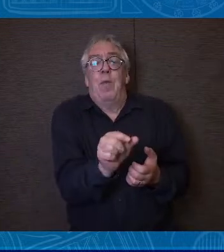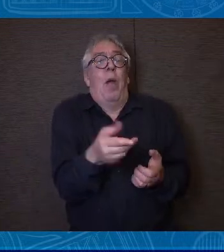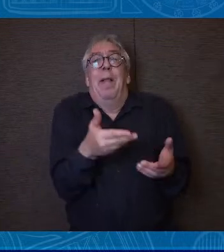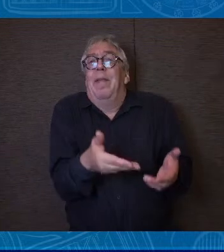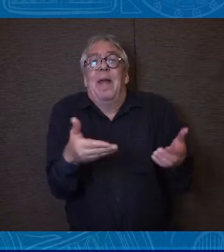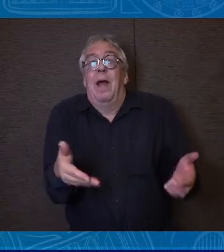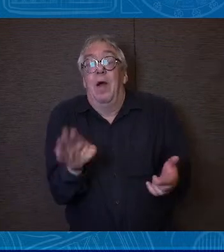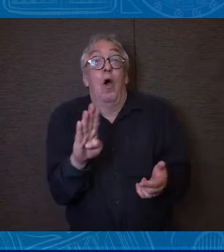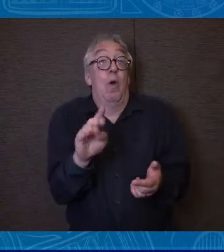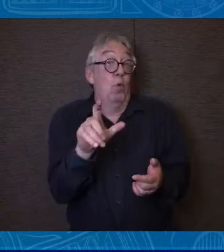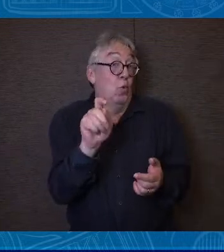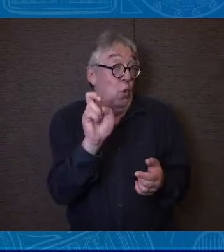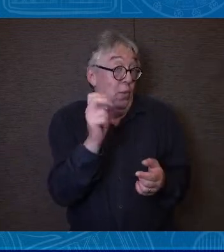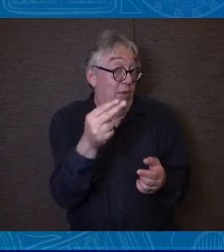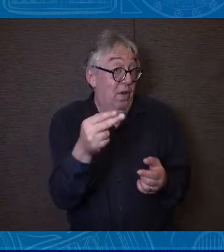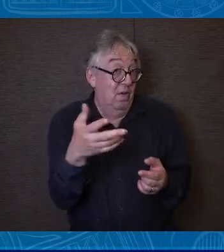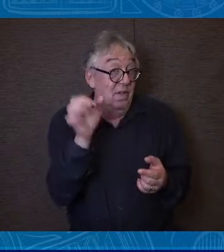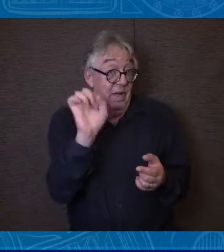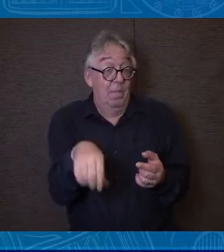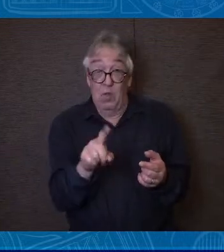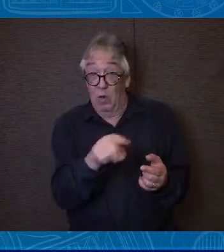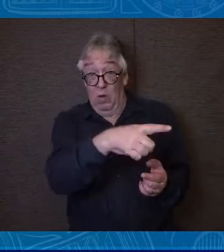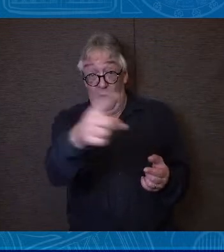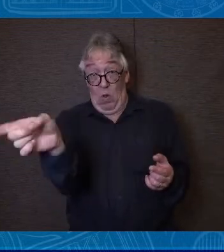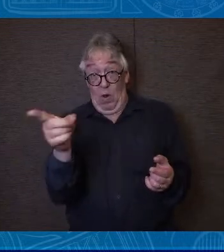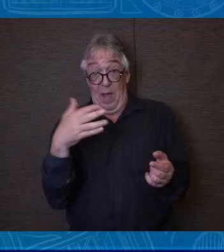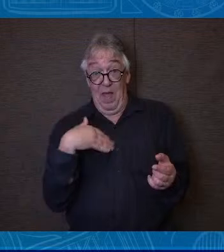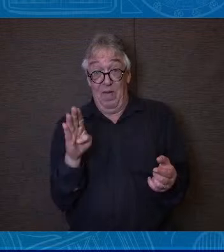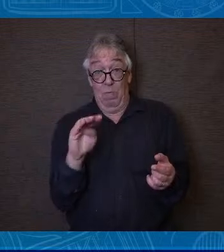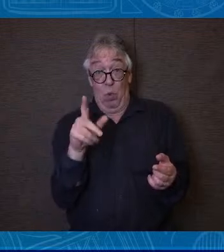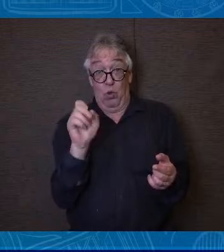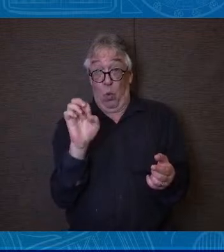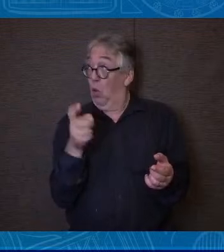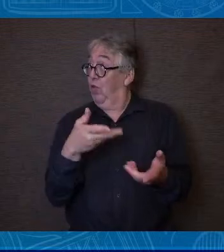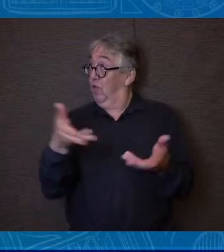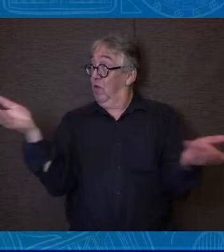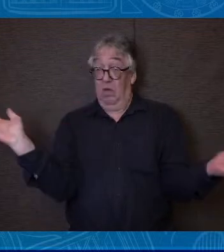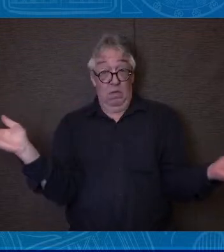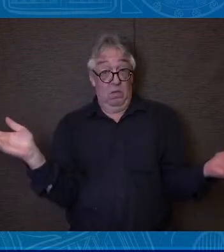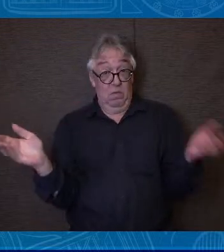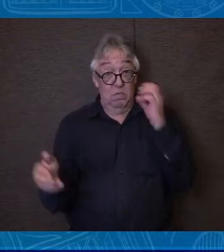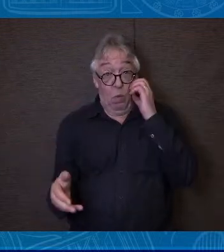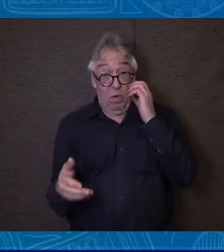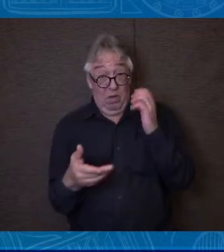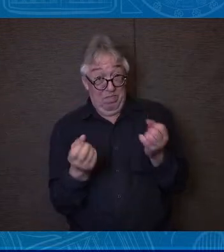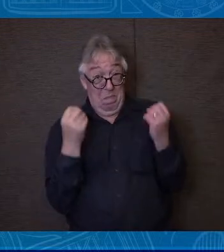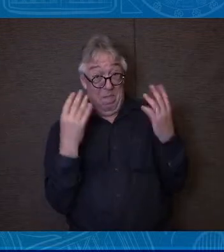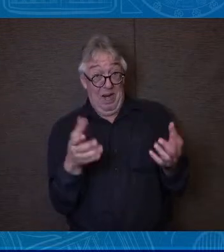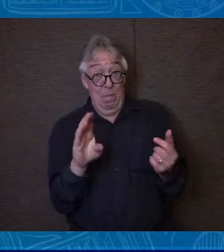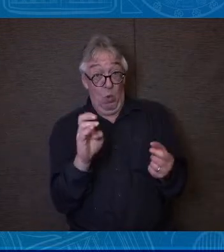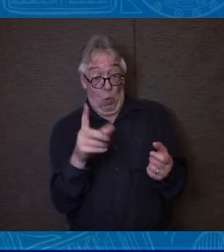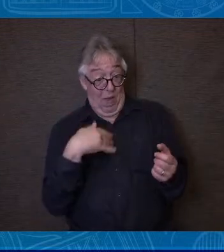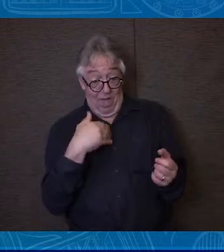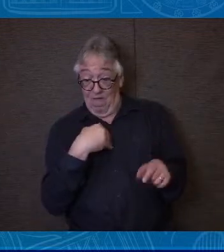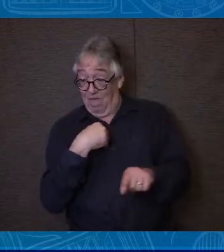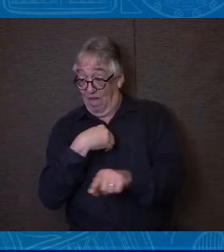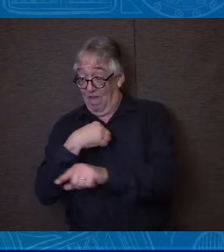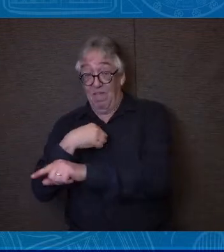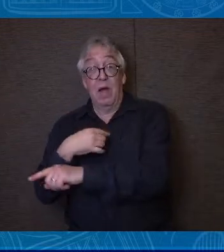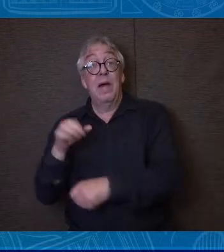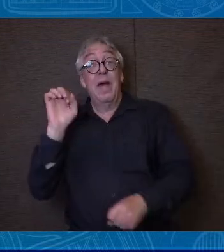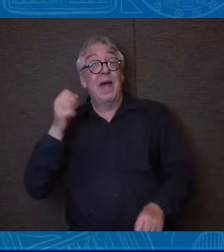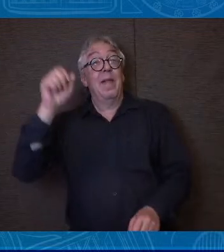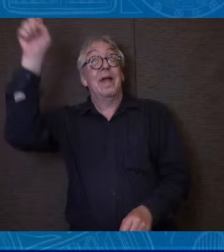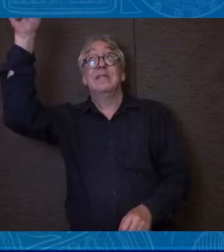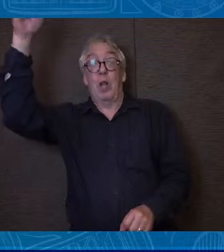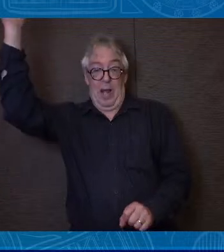using Bluetooth. In fact, we all have Bluetooth everywhere, in fact, on all the objects. And so to either to alert them or either